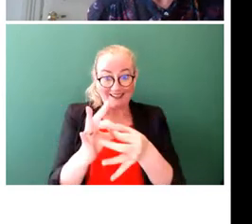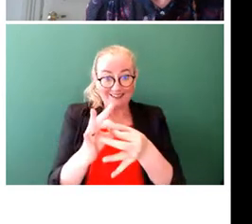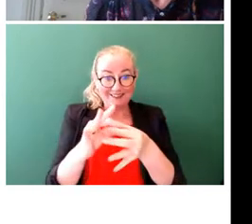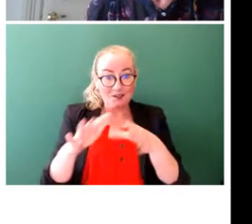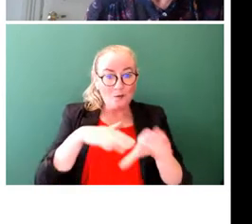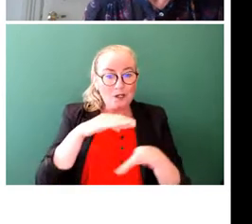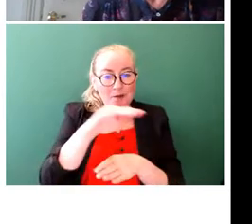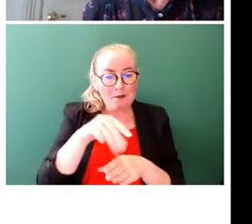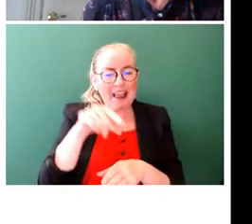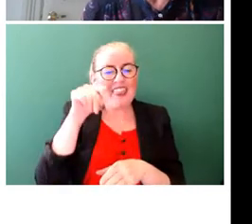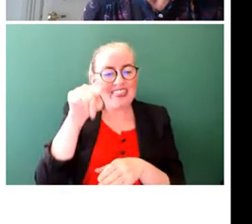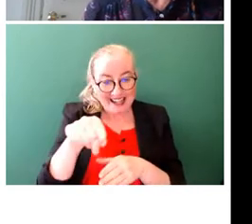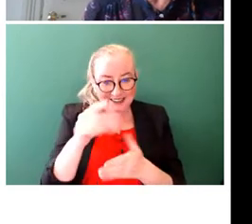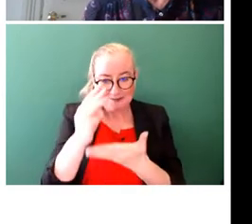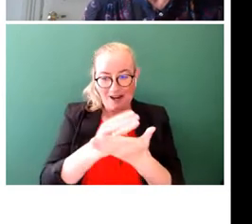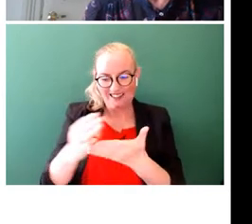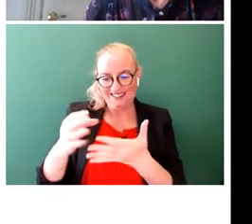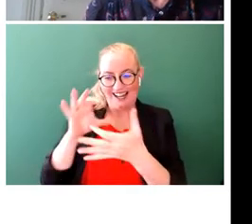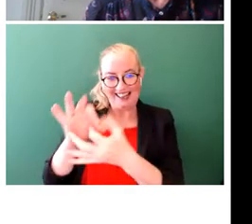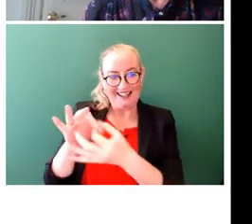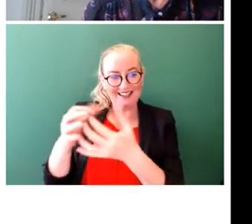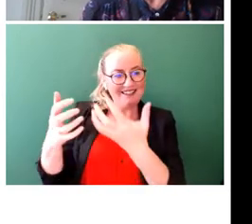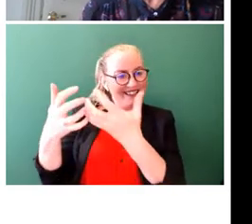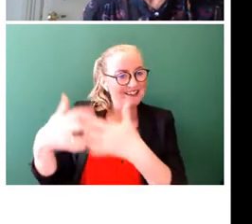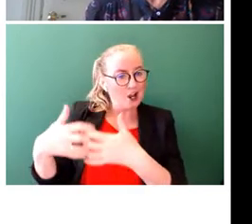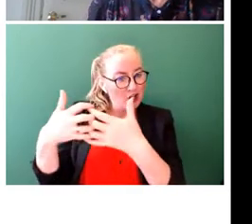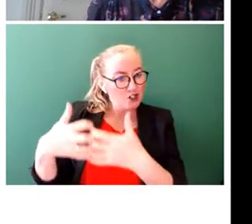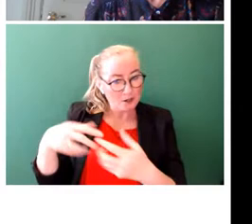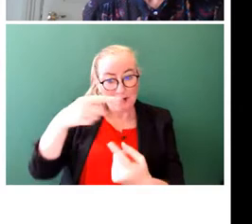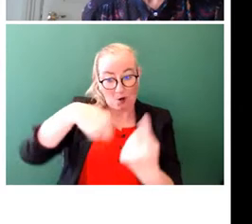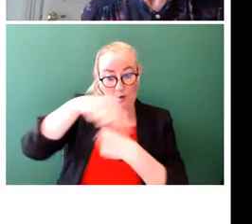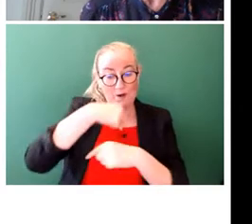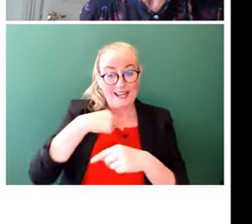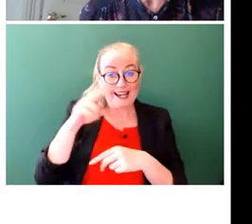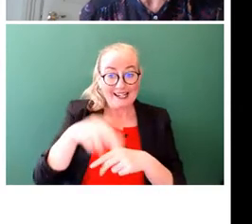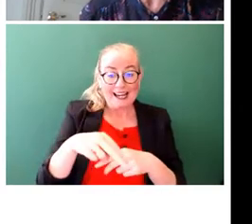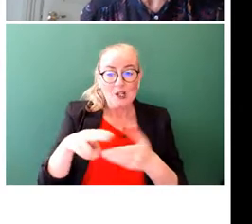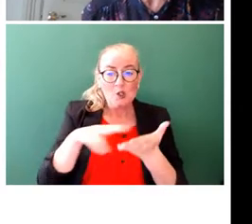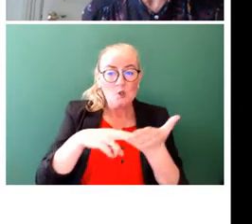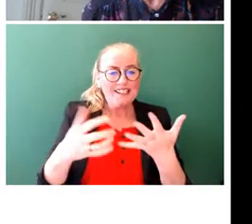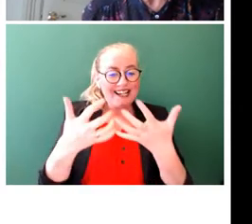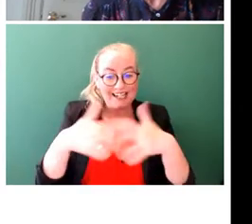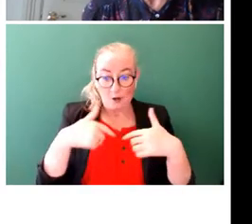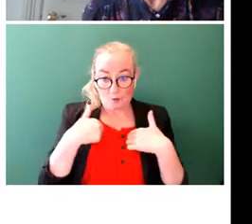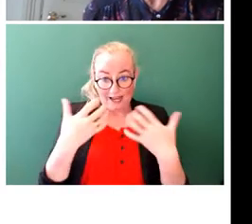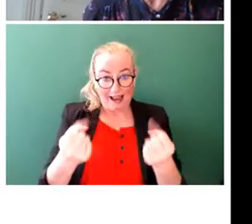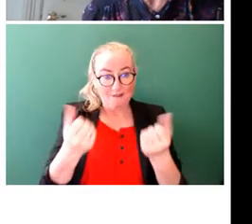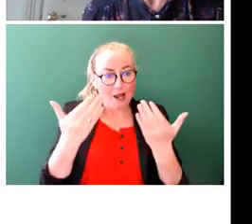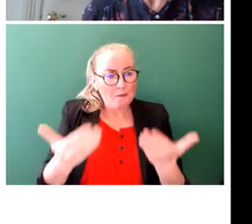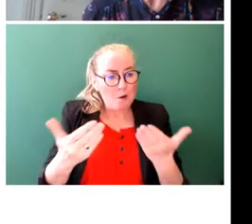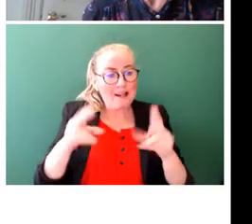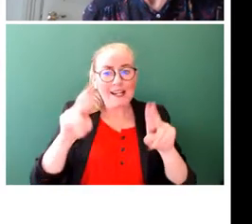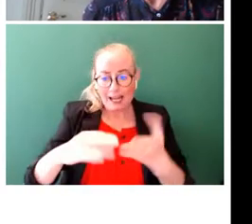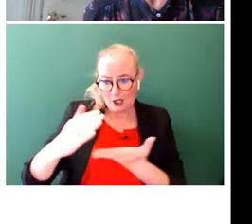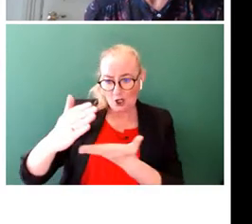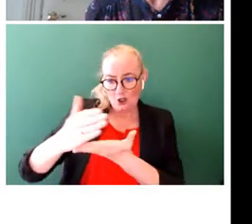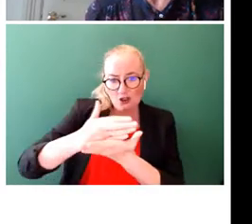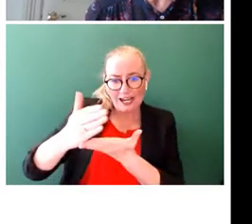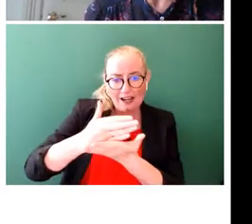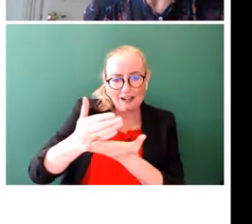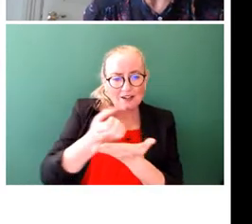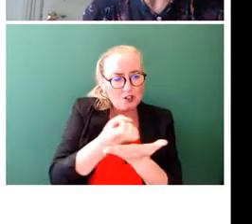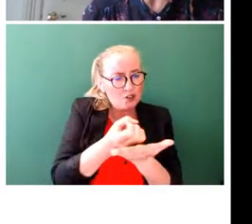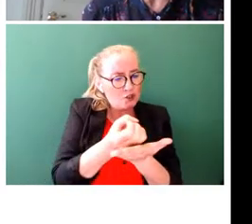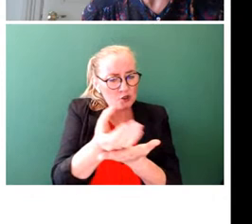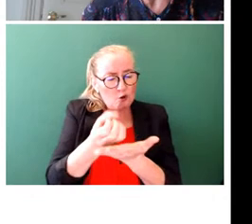is where technology comes in a little bit as well, I think, because we can all use the technologies that we have at the moment to share the stories that we have. And we